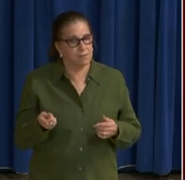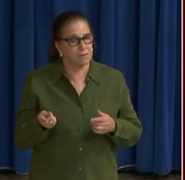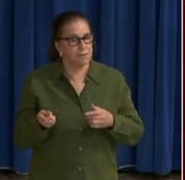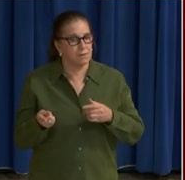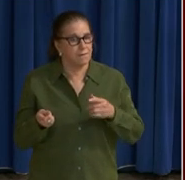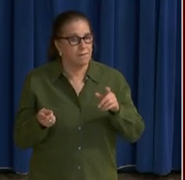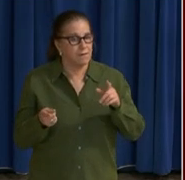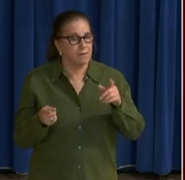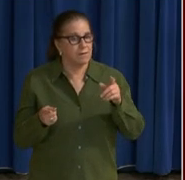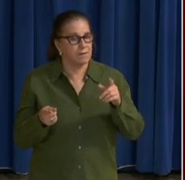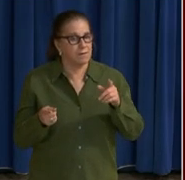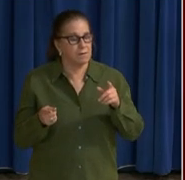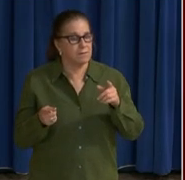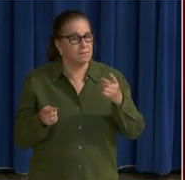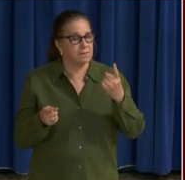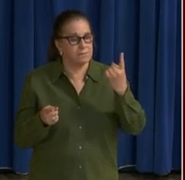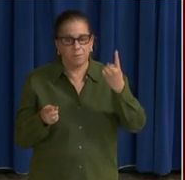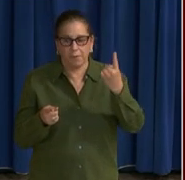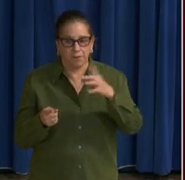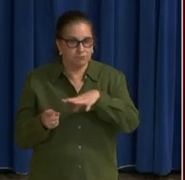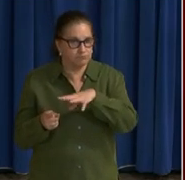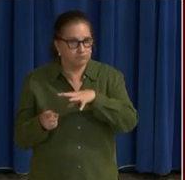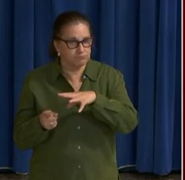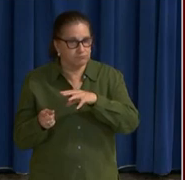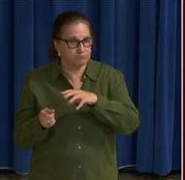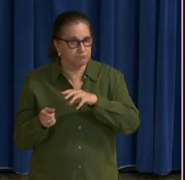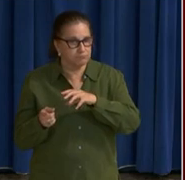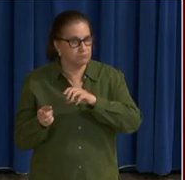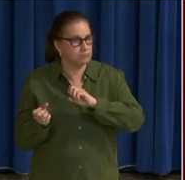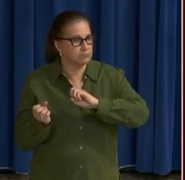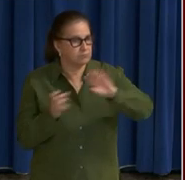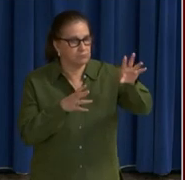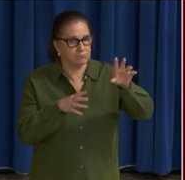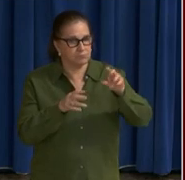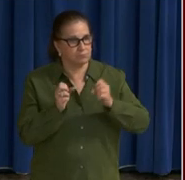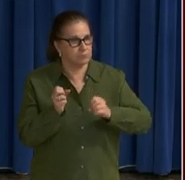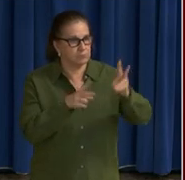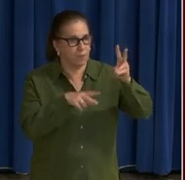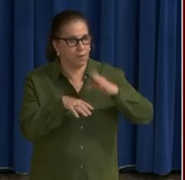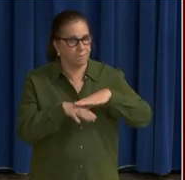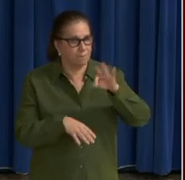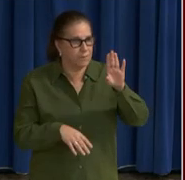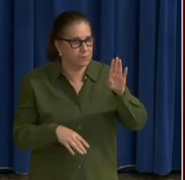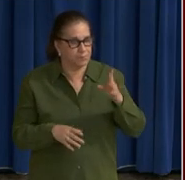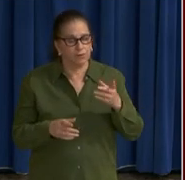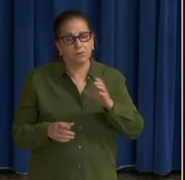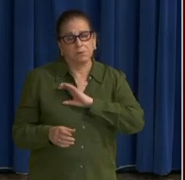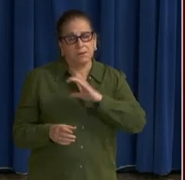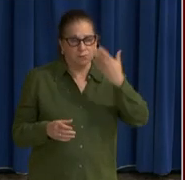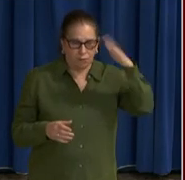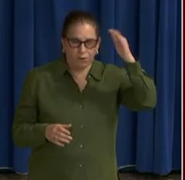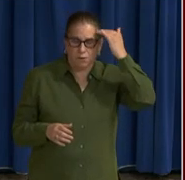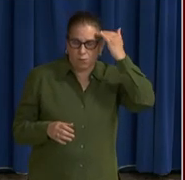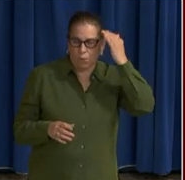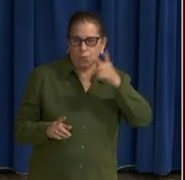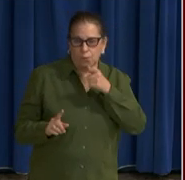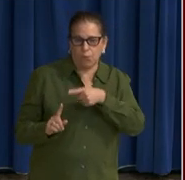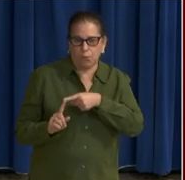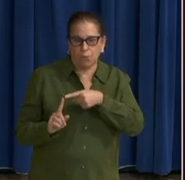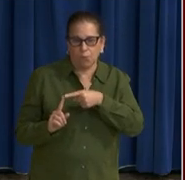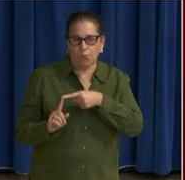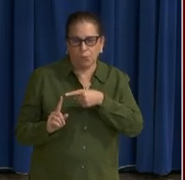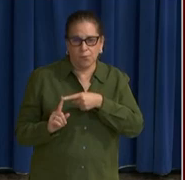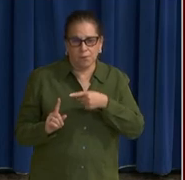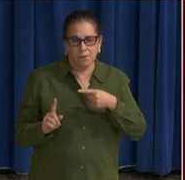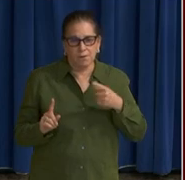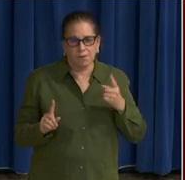knew him from previous contacts. As officers exited their patrol car to approach a parked car that was occupied